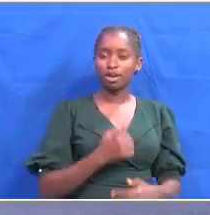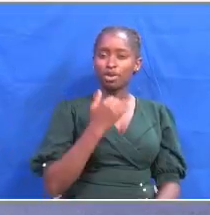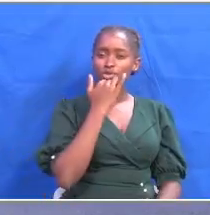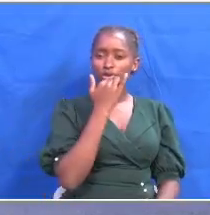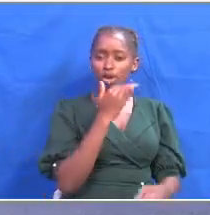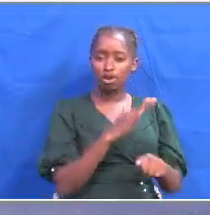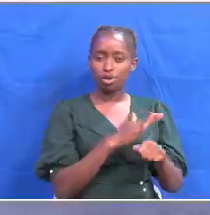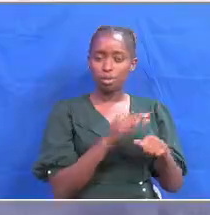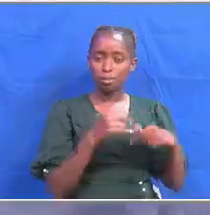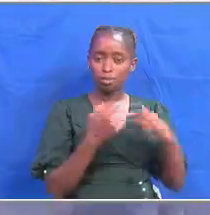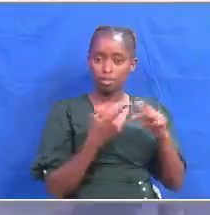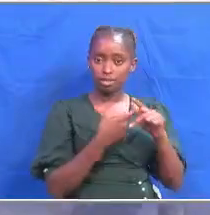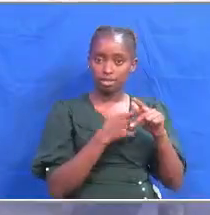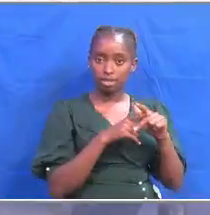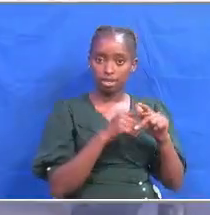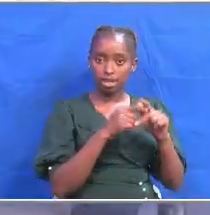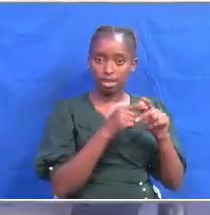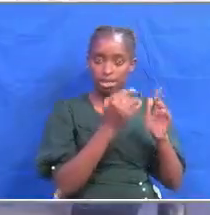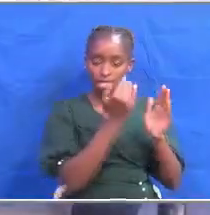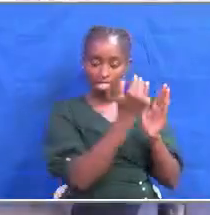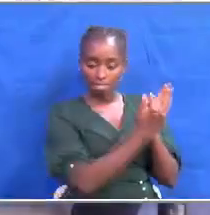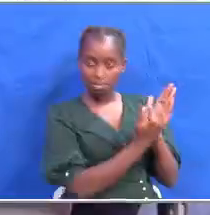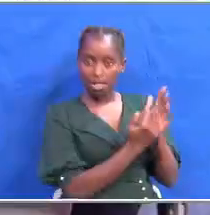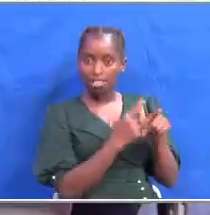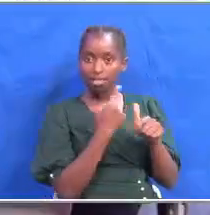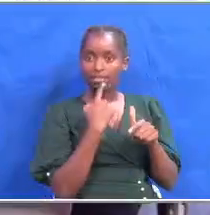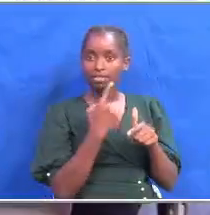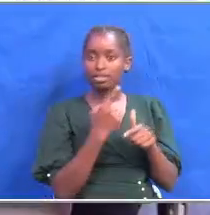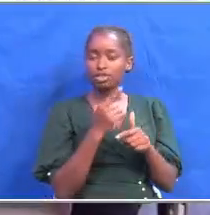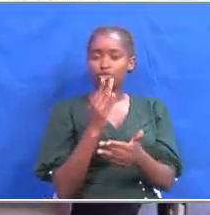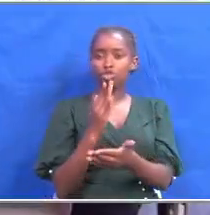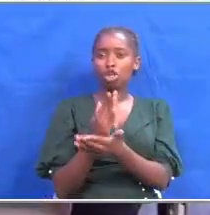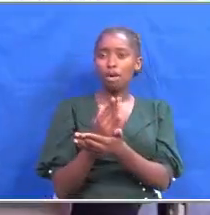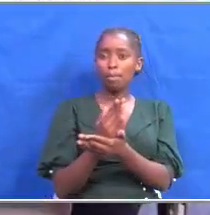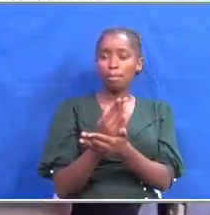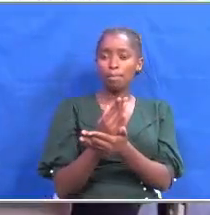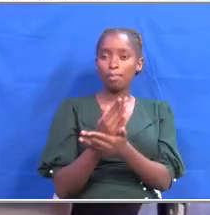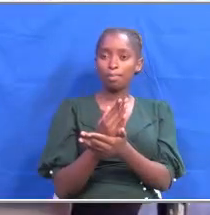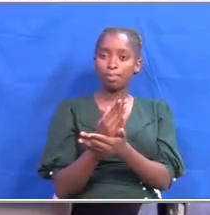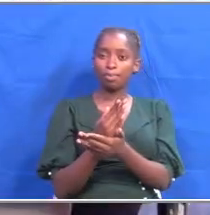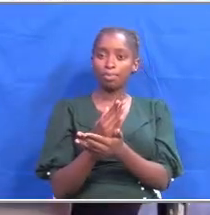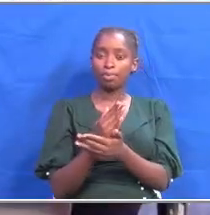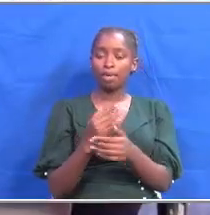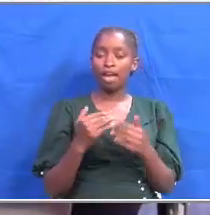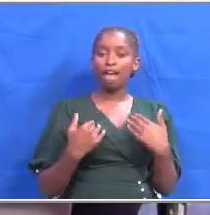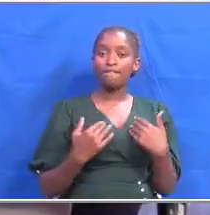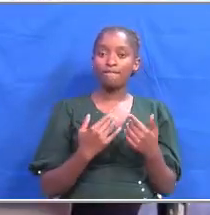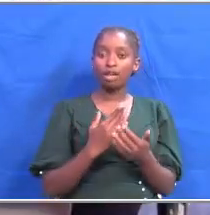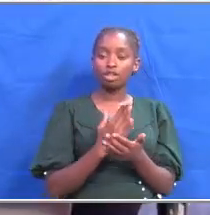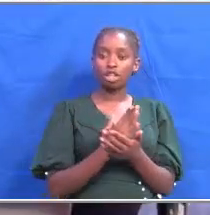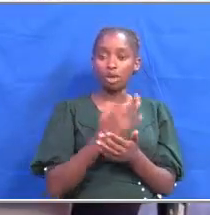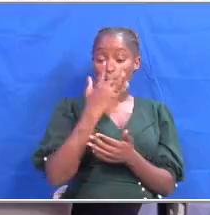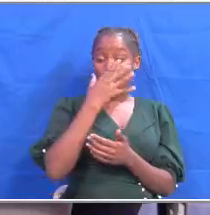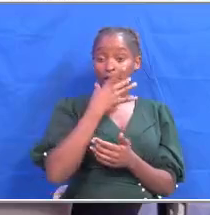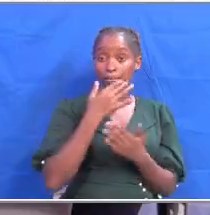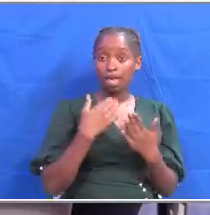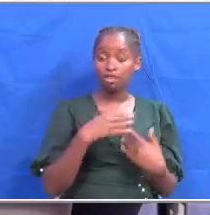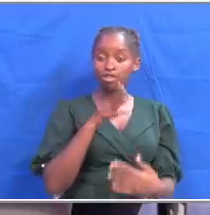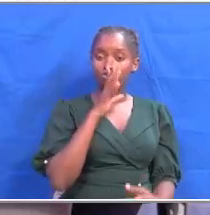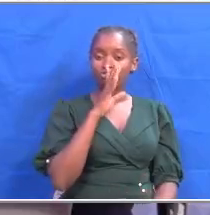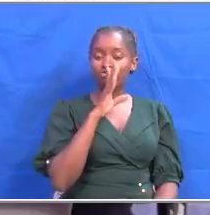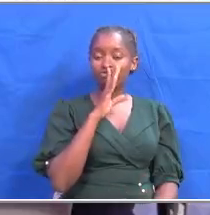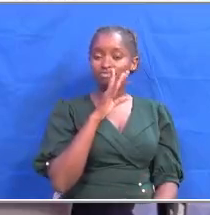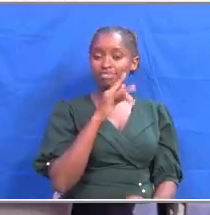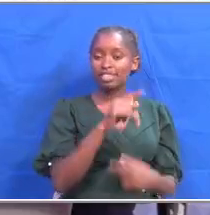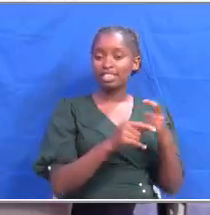start a sentence and say, Wacha. Uh-huh. I paused because TJ was speaking in his mother tongue, and the